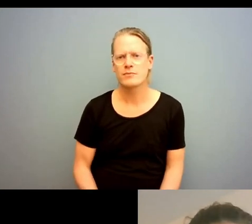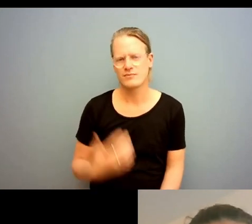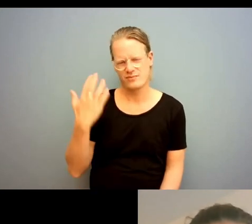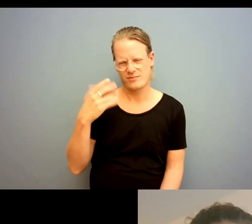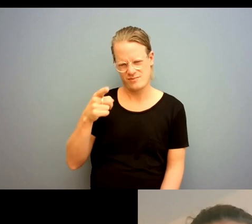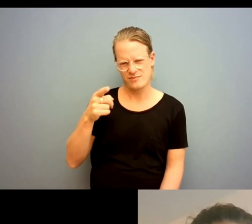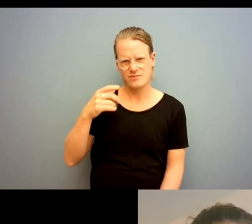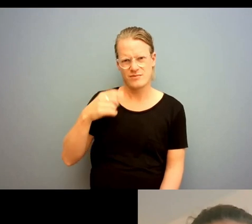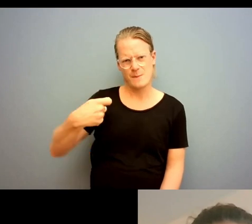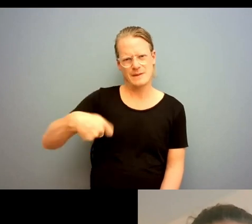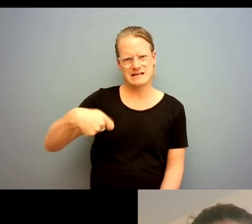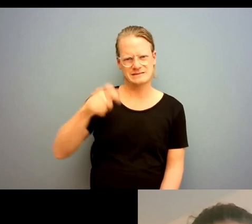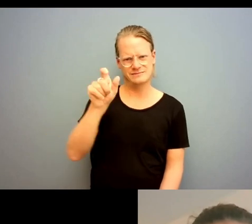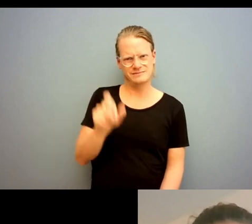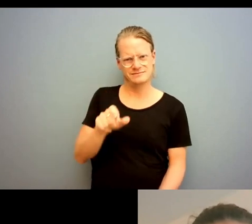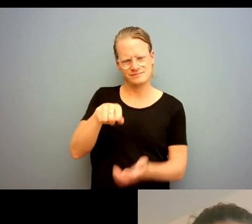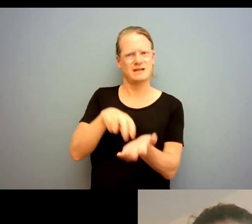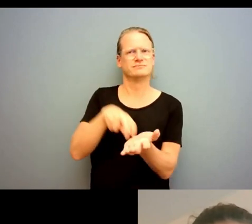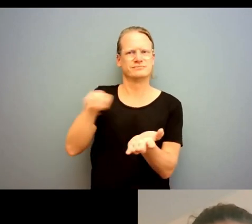cooperated with her to be able